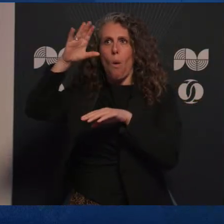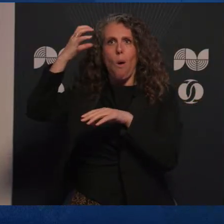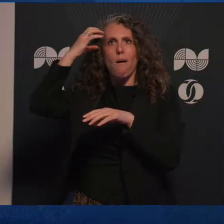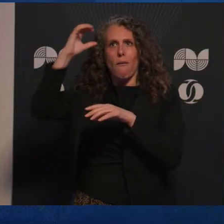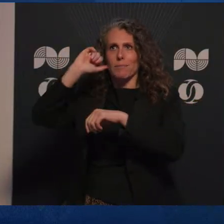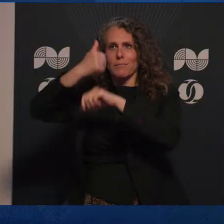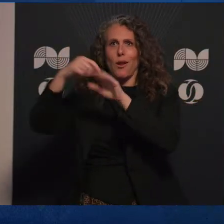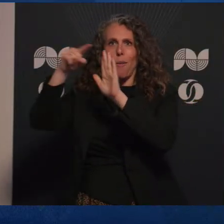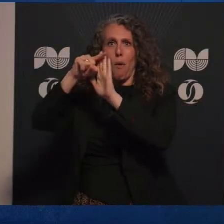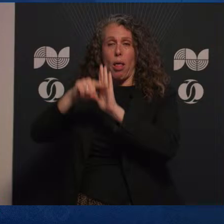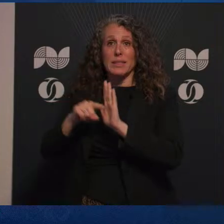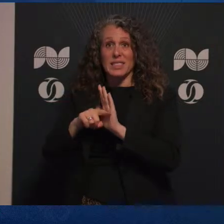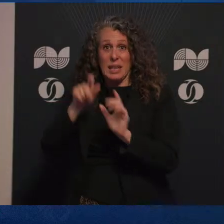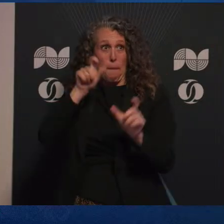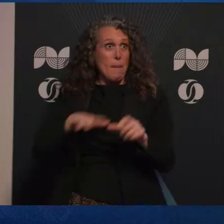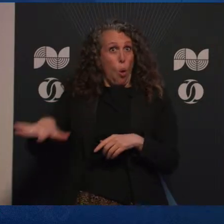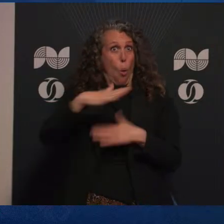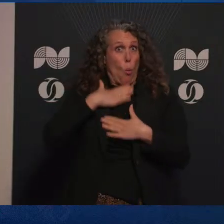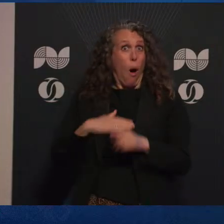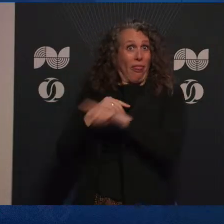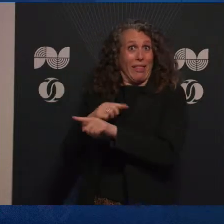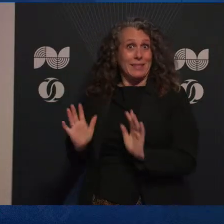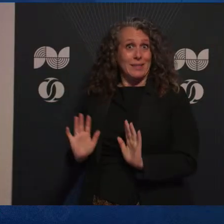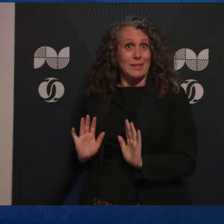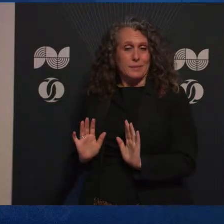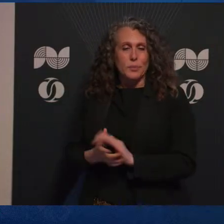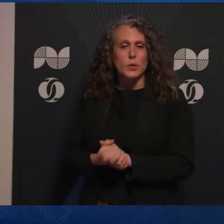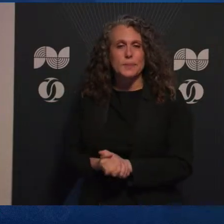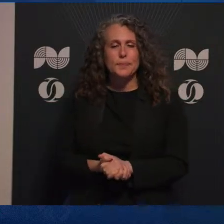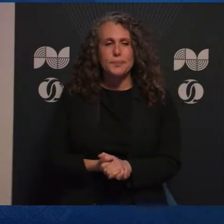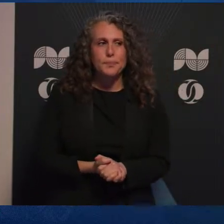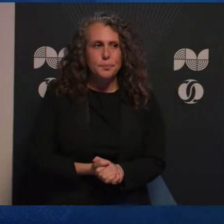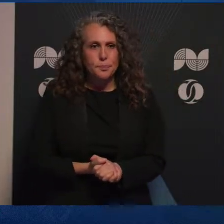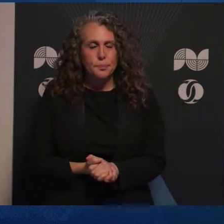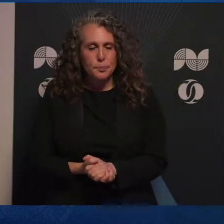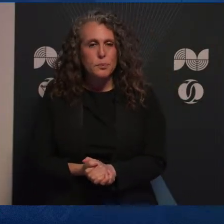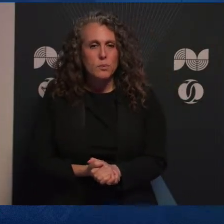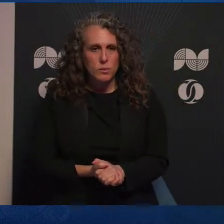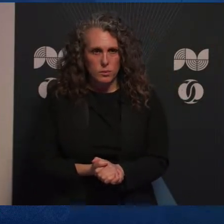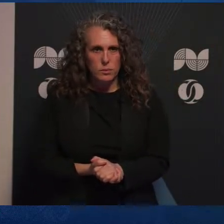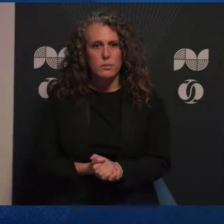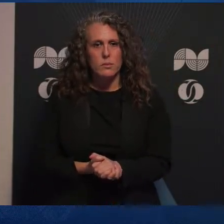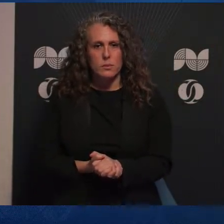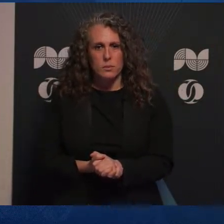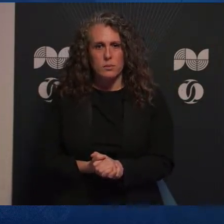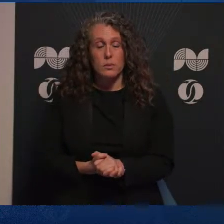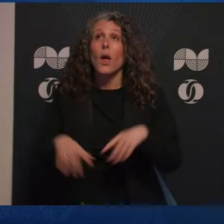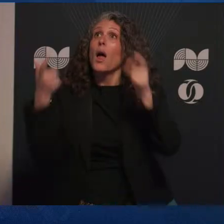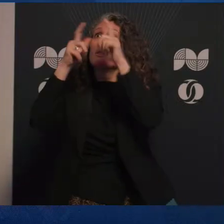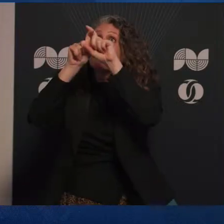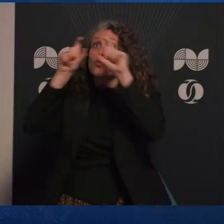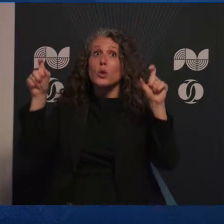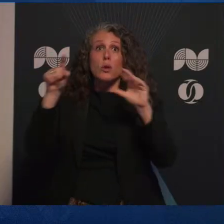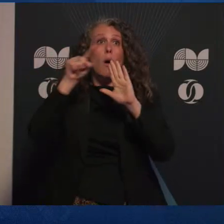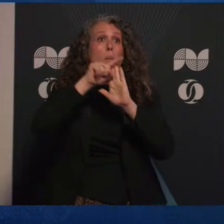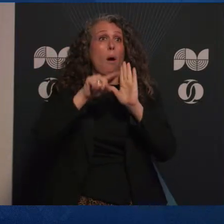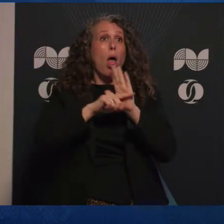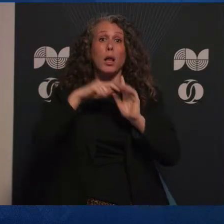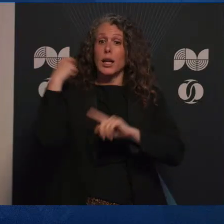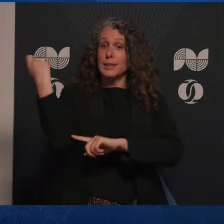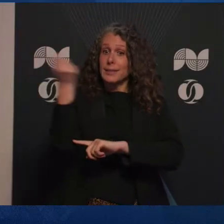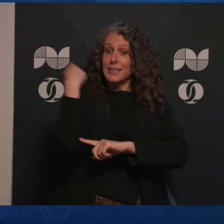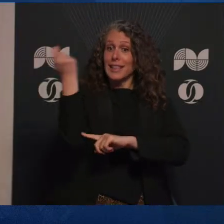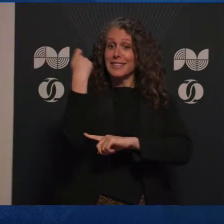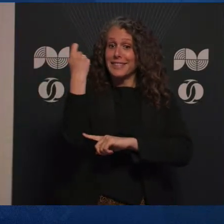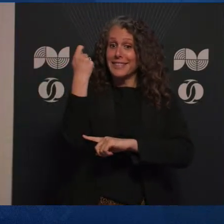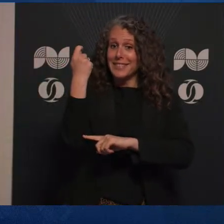the electorate. Now, next slide, please. Industrial policy can work. Let